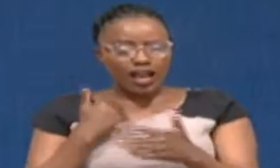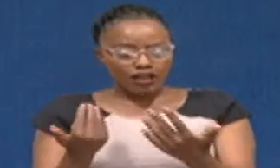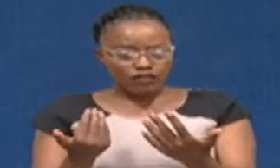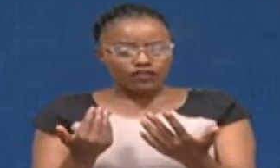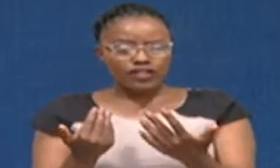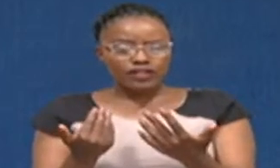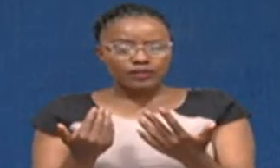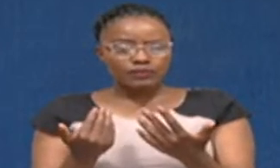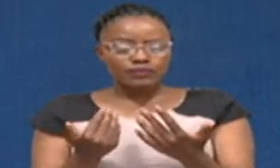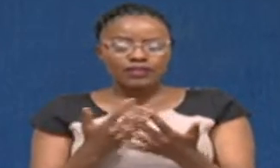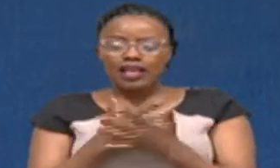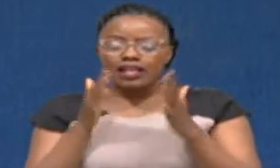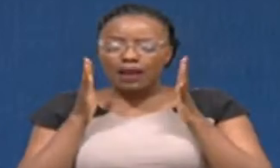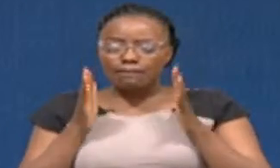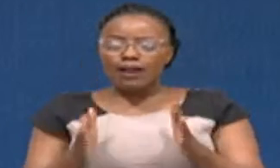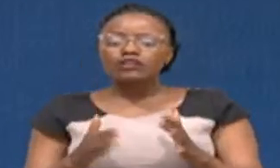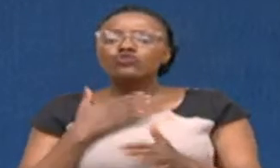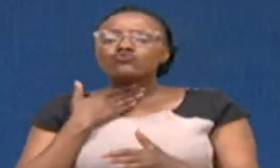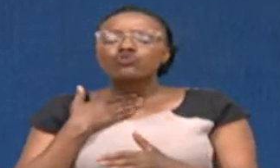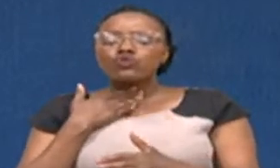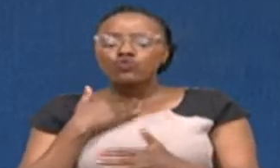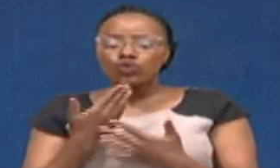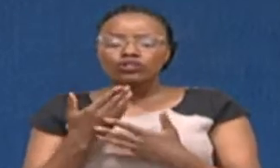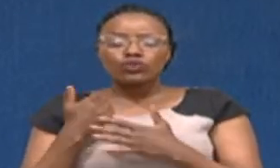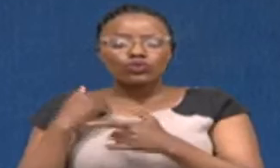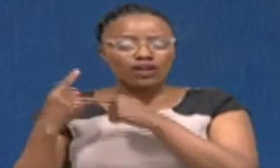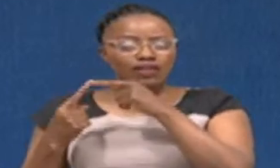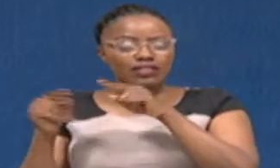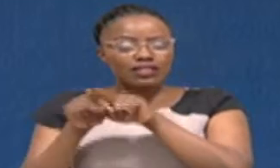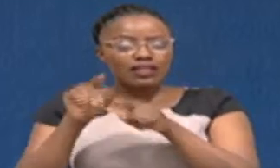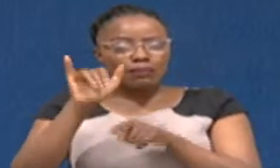that nobody would like to go through it again.